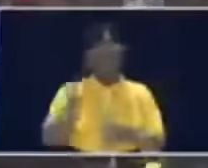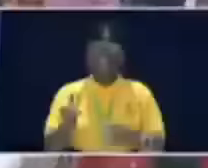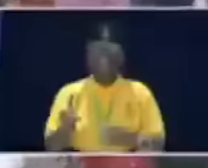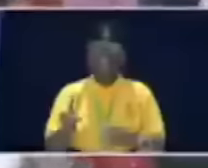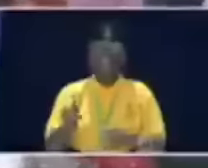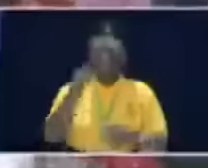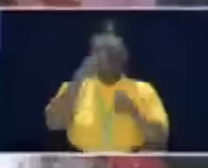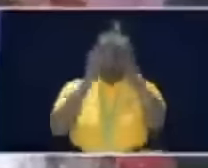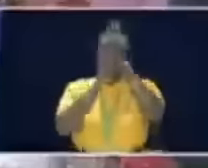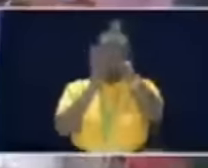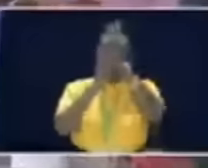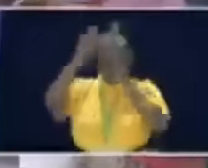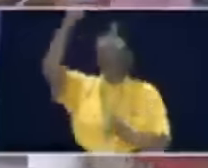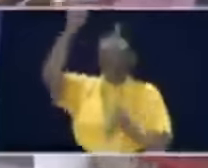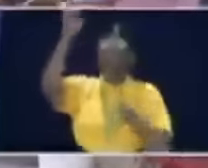Praise Him violently.